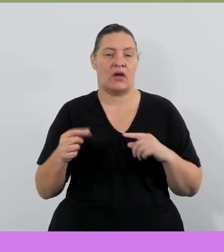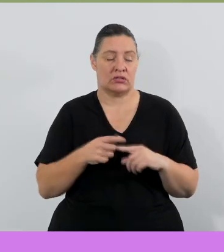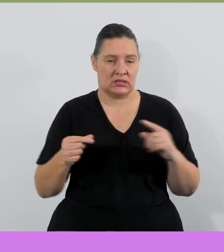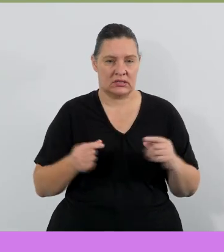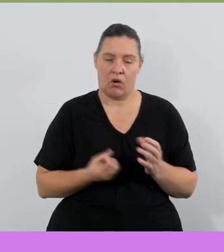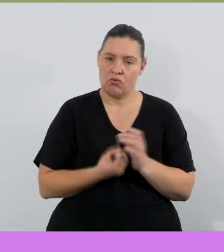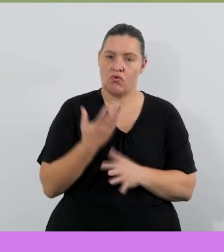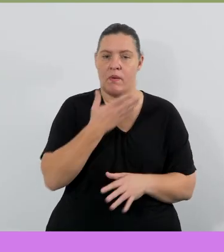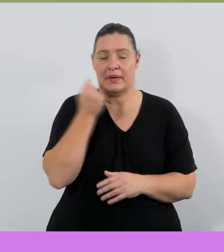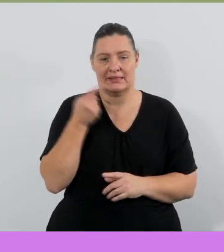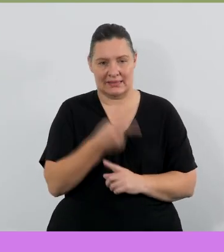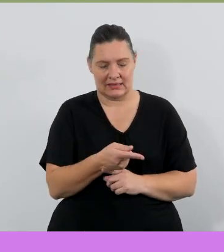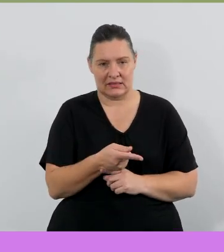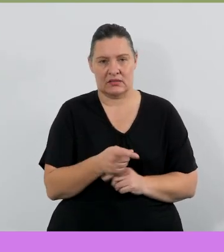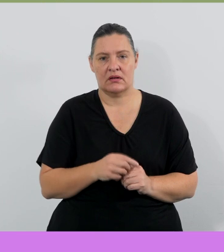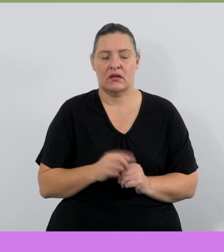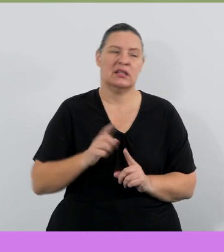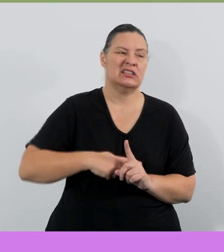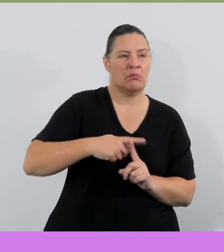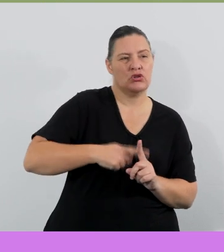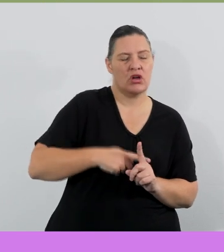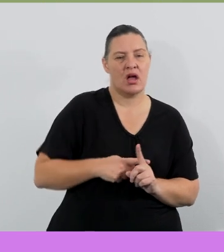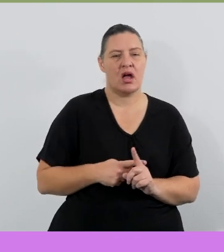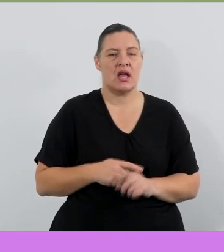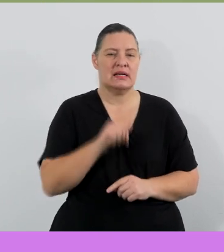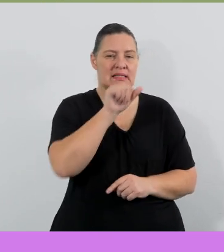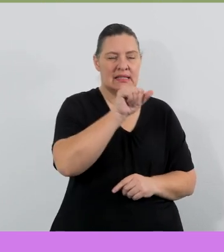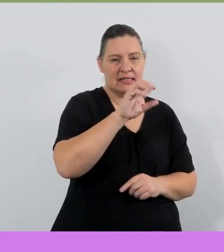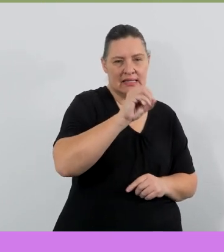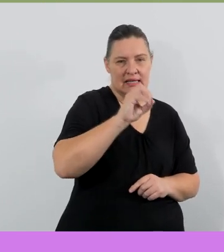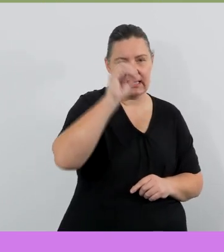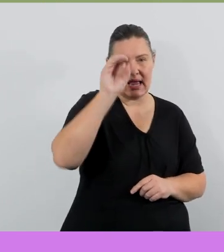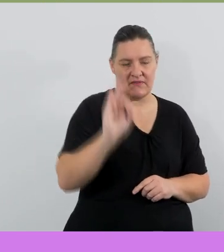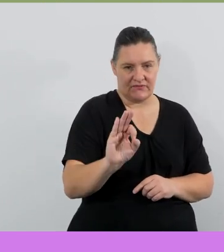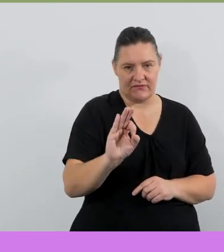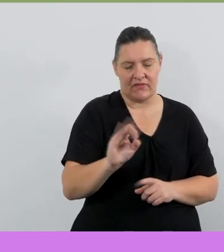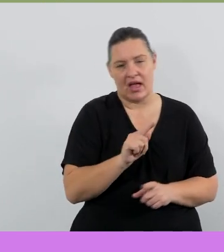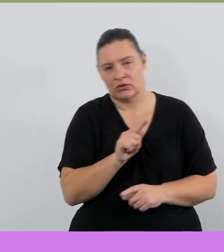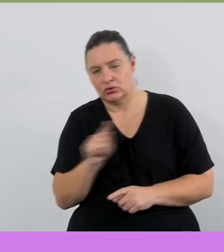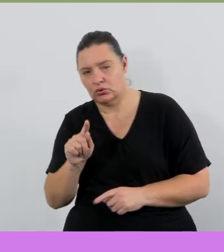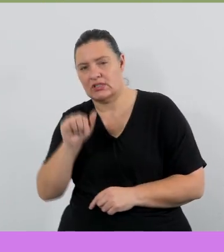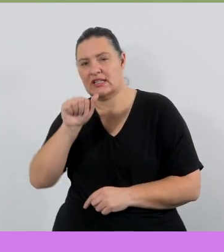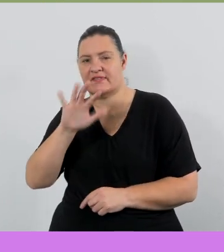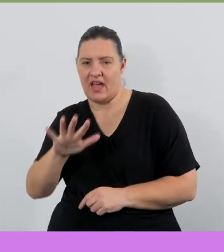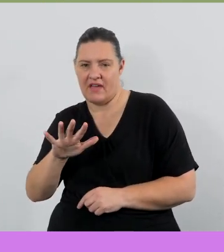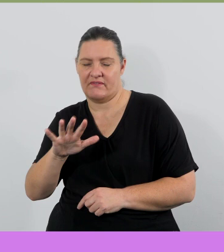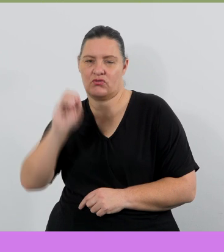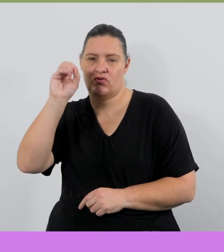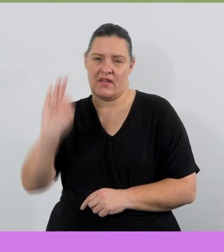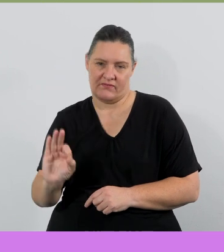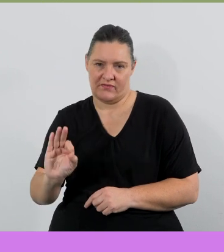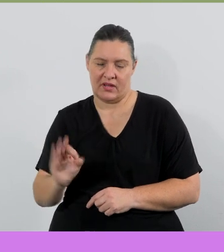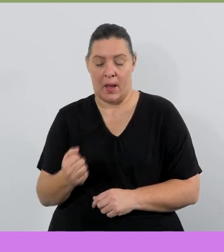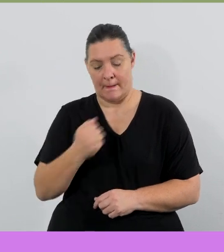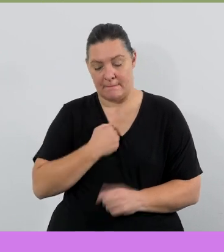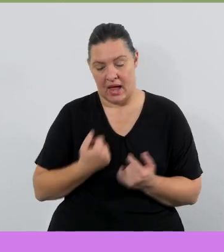best an average temperature of between 60 degrees Fahrenheit and 65 degrees Fahrenheit. In